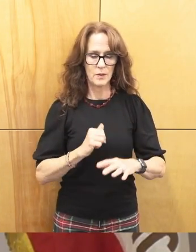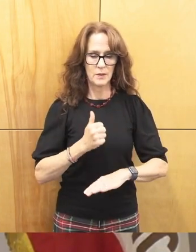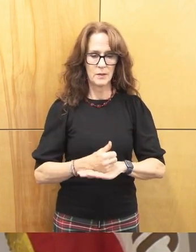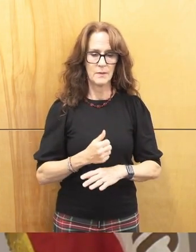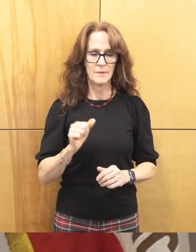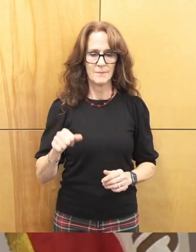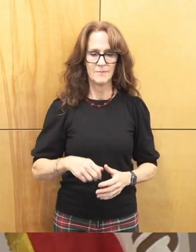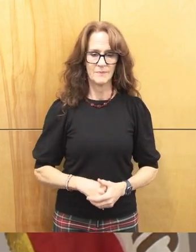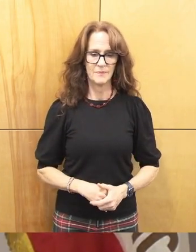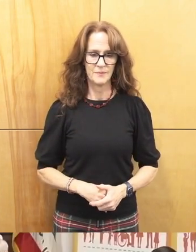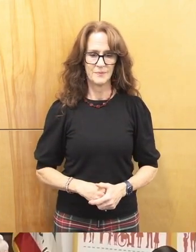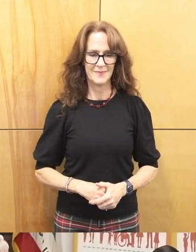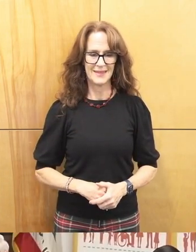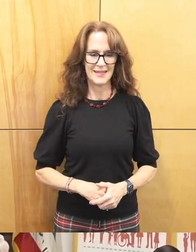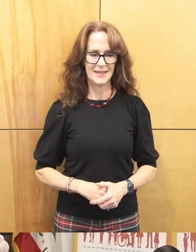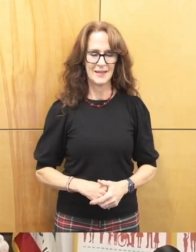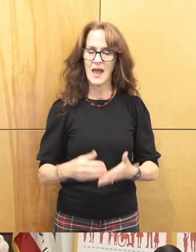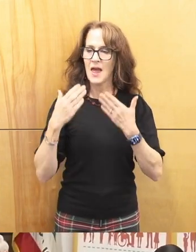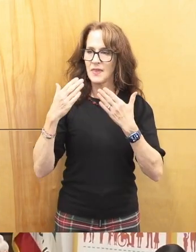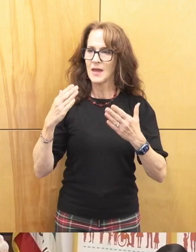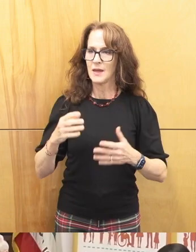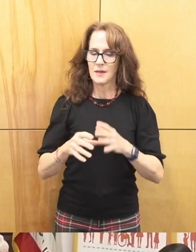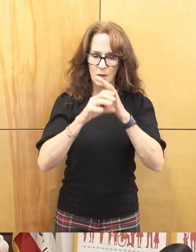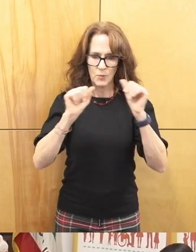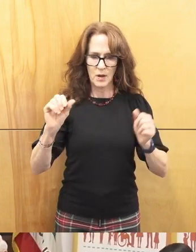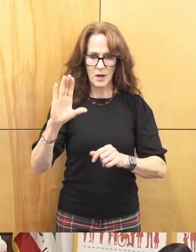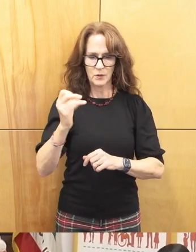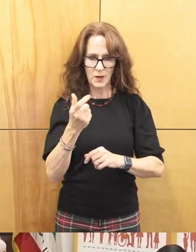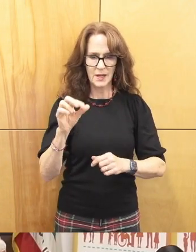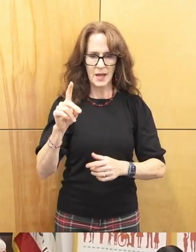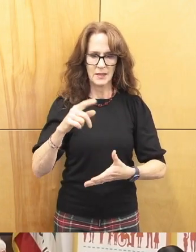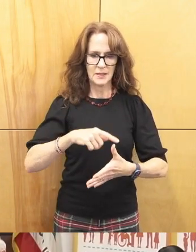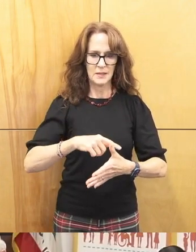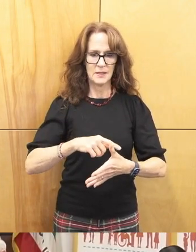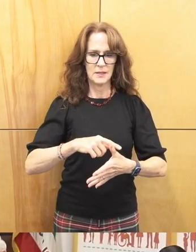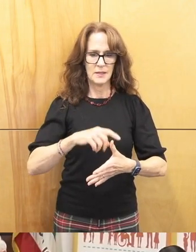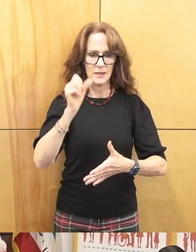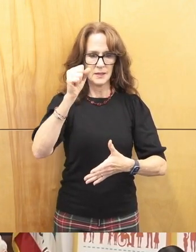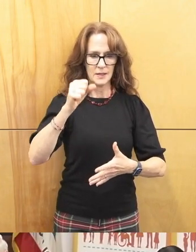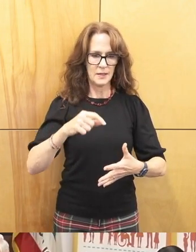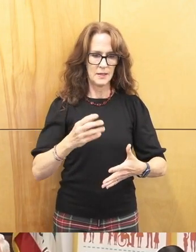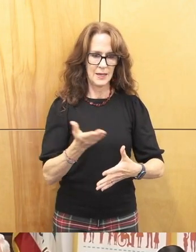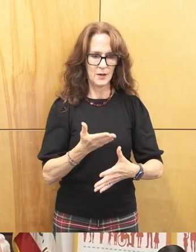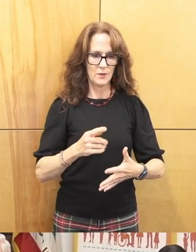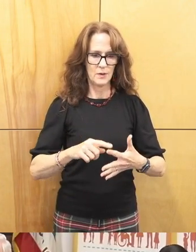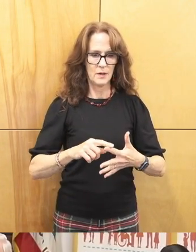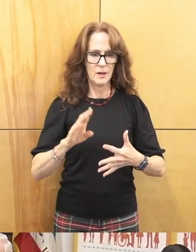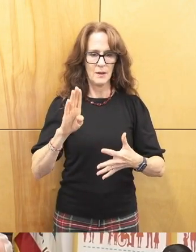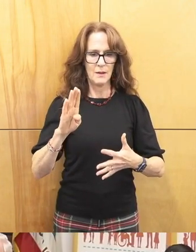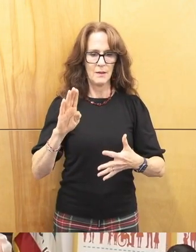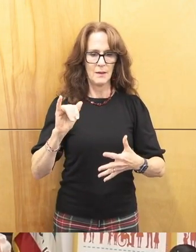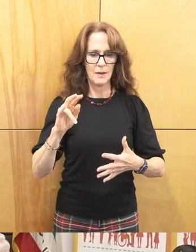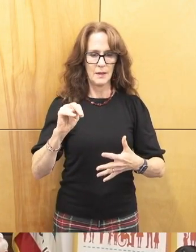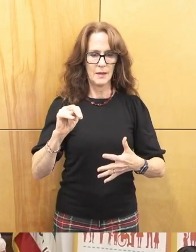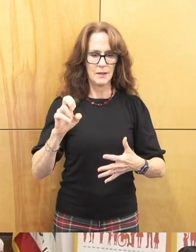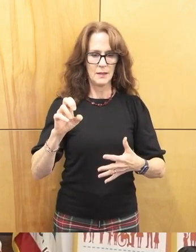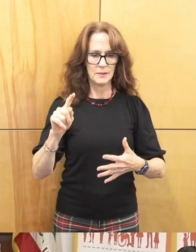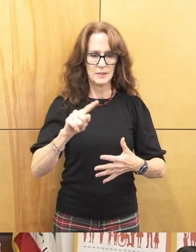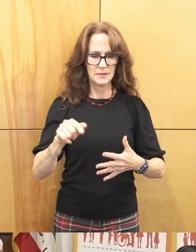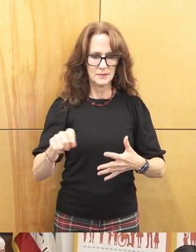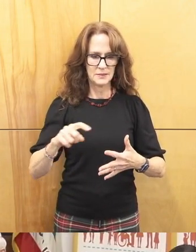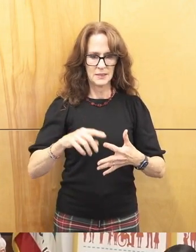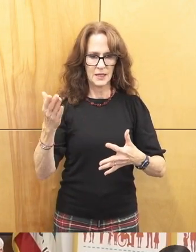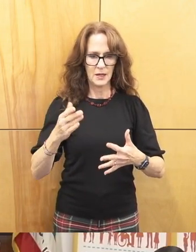Yeah. Thank you. President Craighead? Here. Member Benitez? Here.